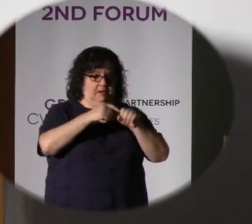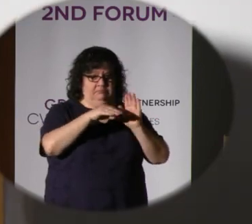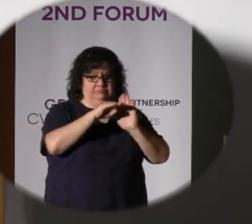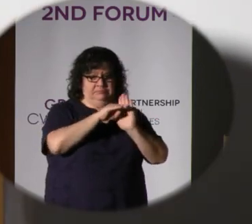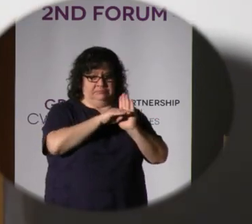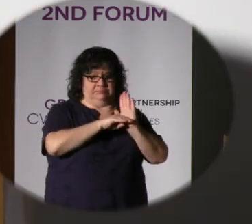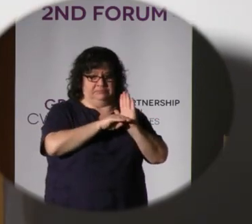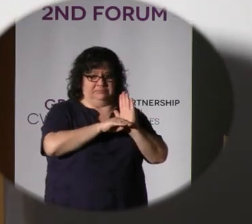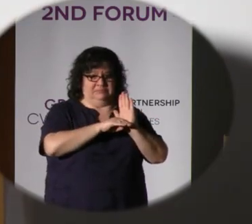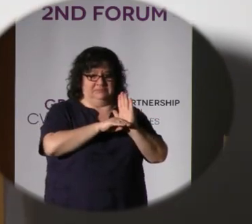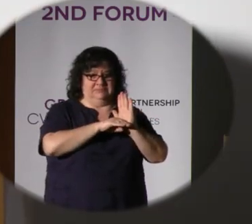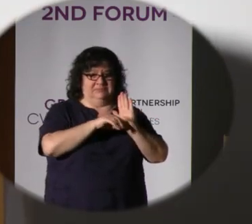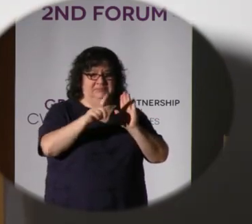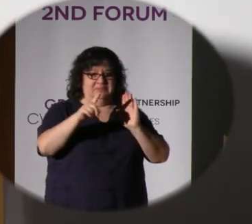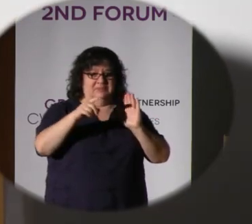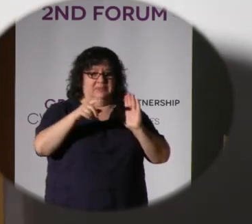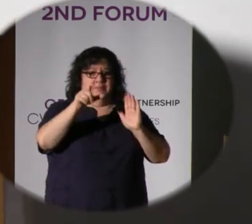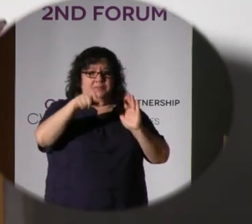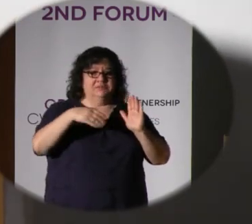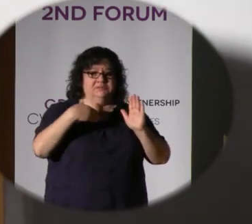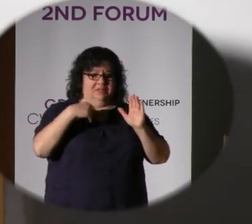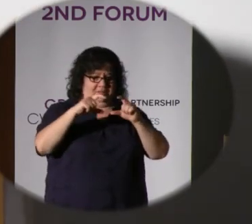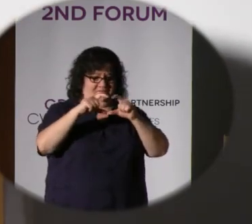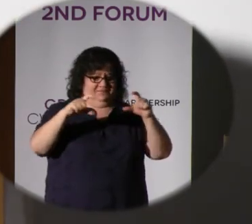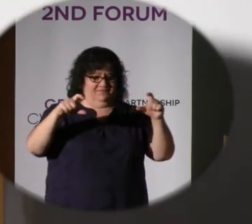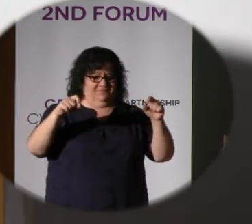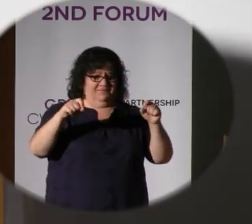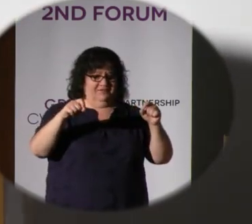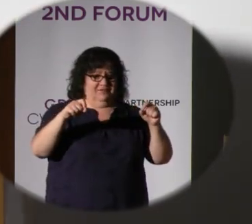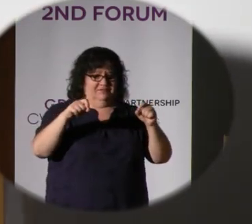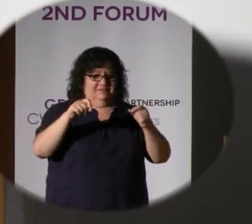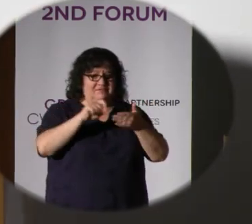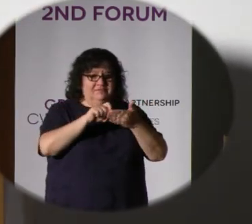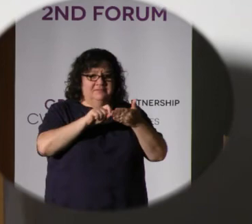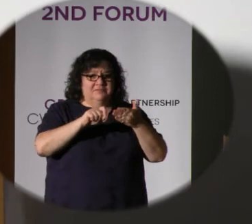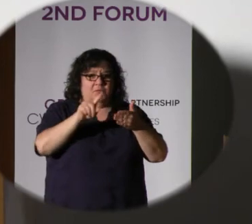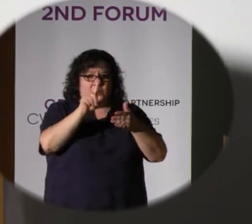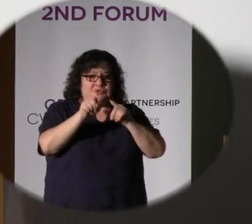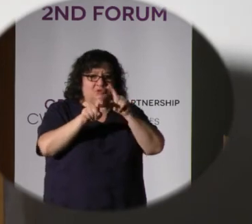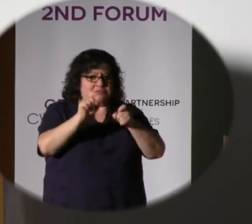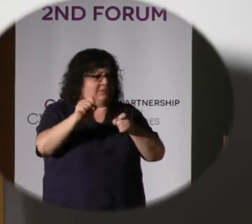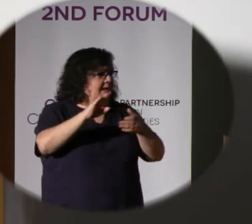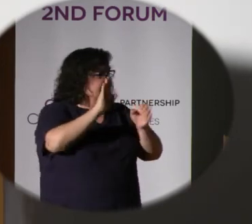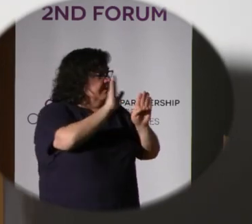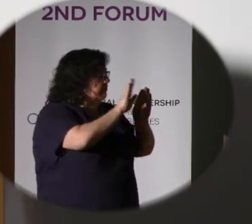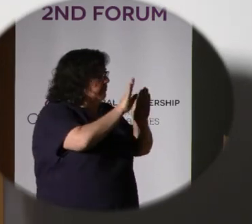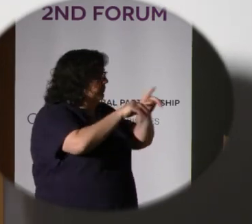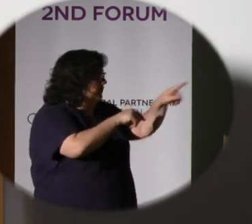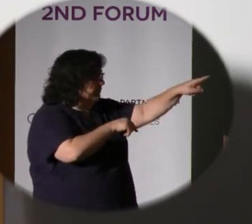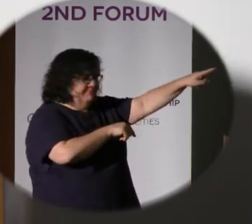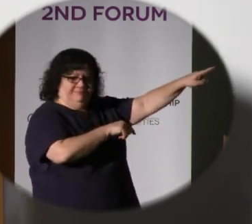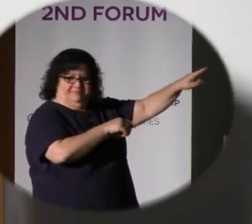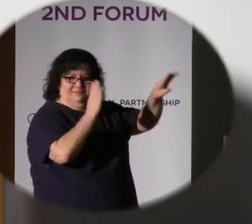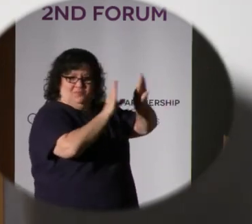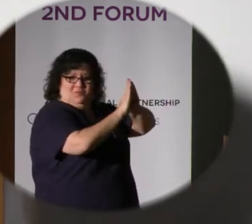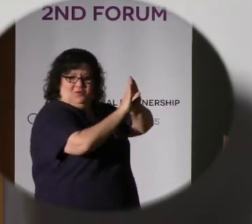We will somehow weave as many as we possibly can, comments and questions, into the coming sessions,